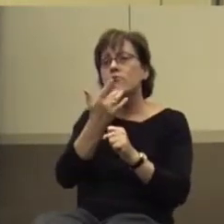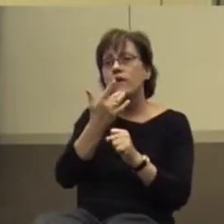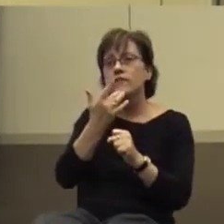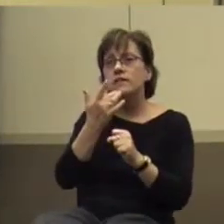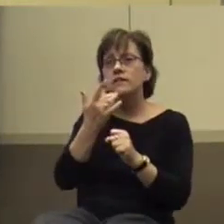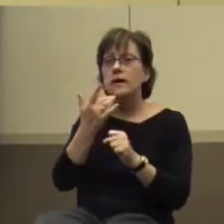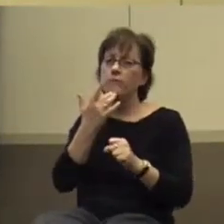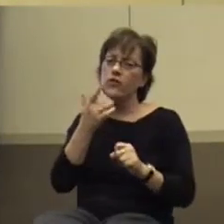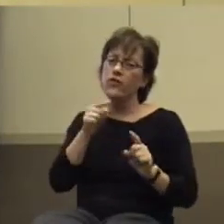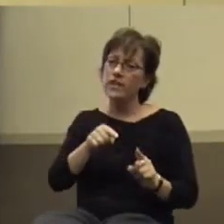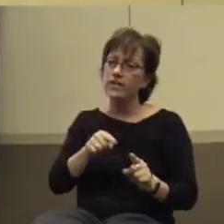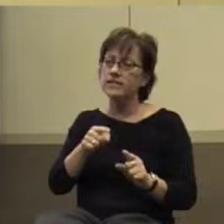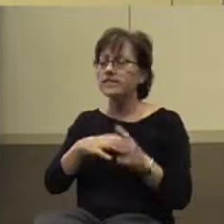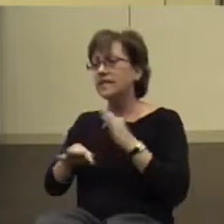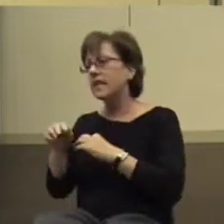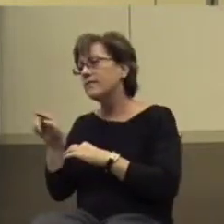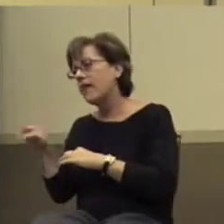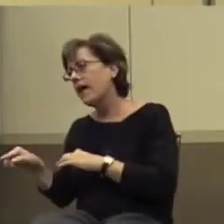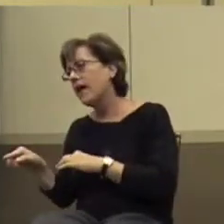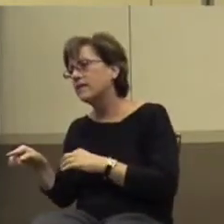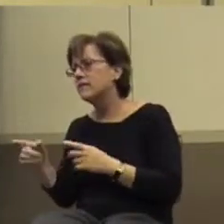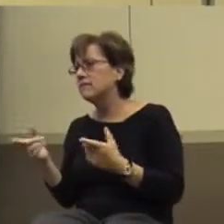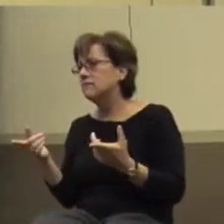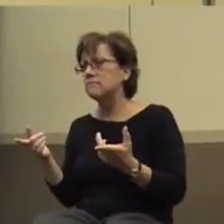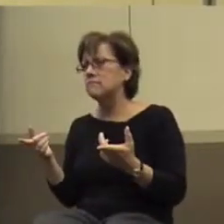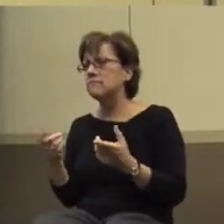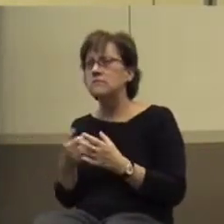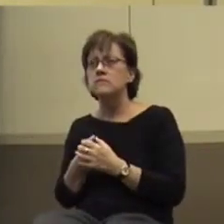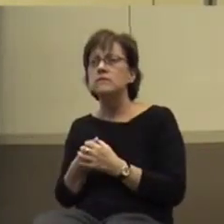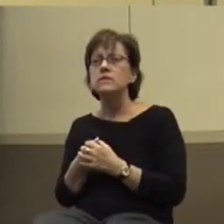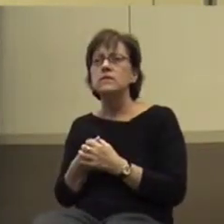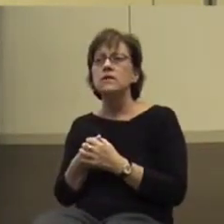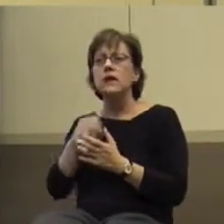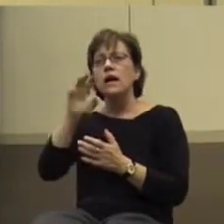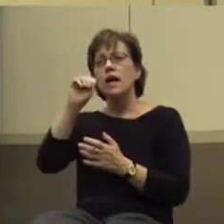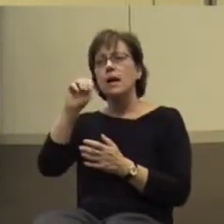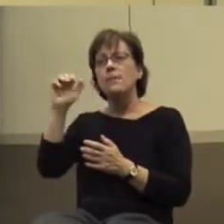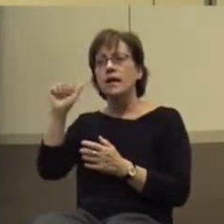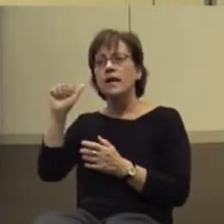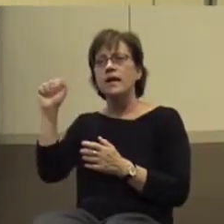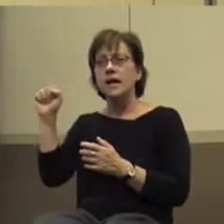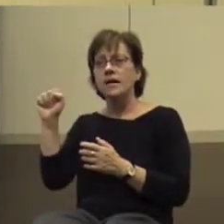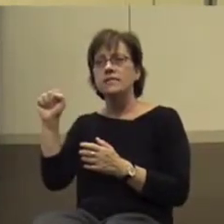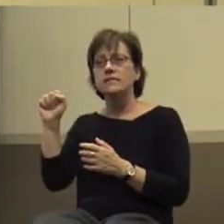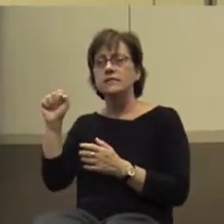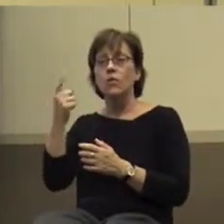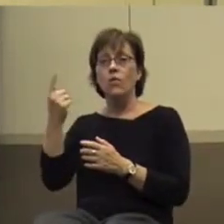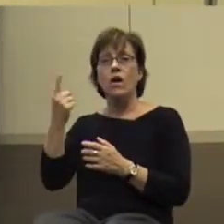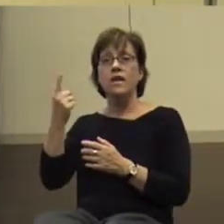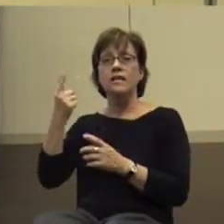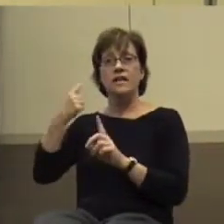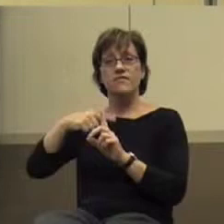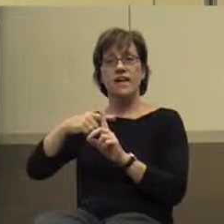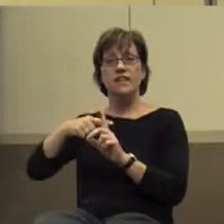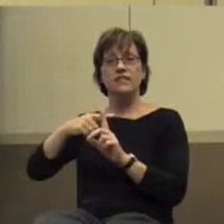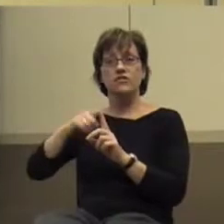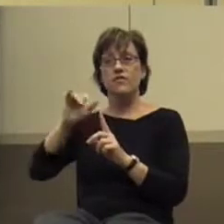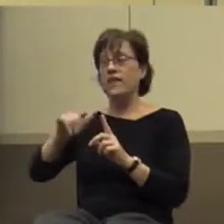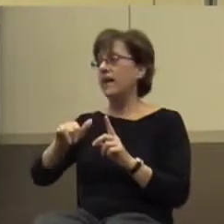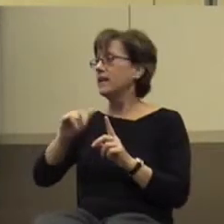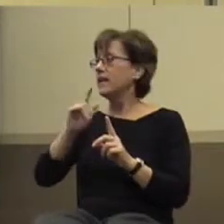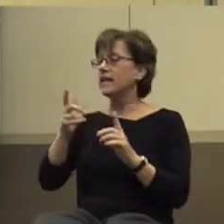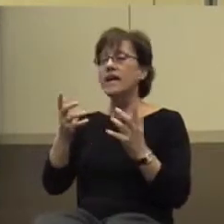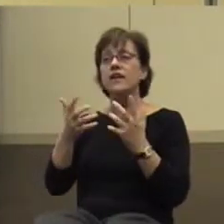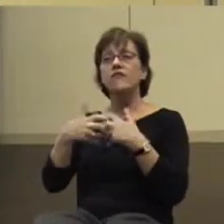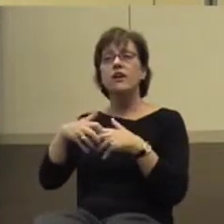Okay. So the MAS, one advantage of that is that it mixes up the items where you answer